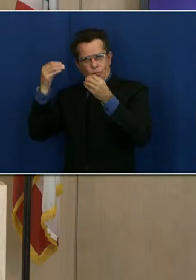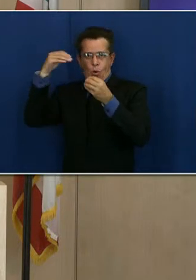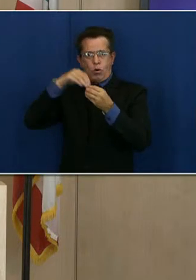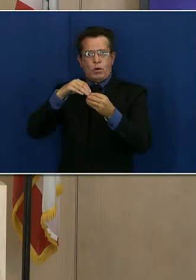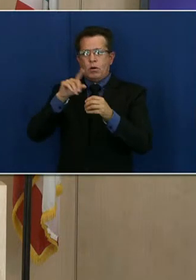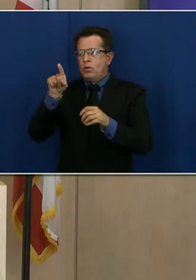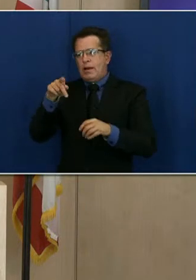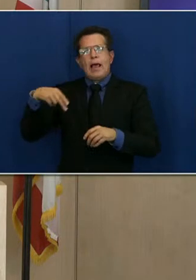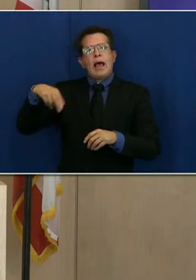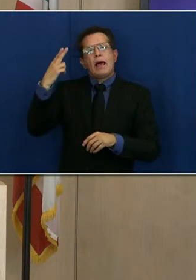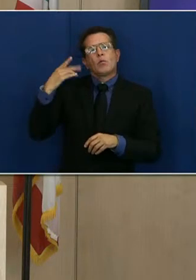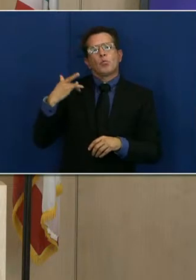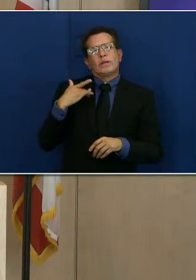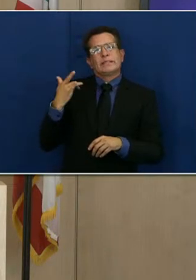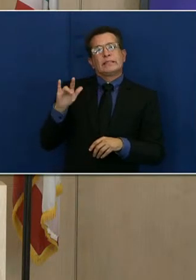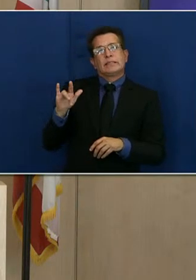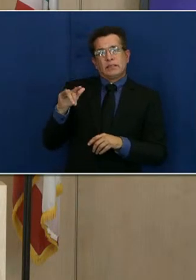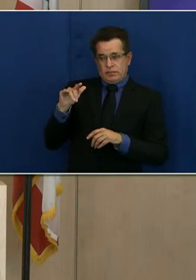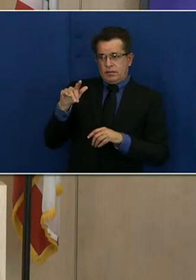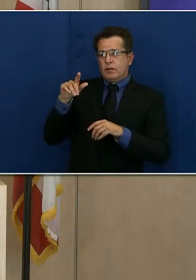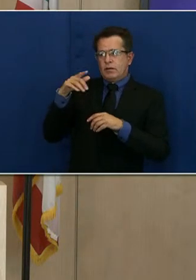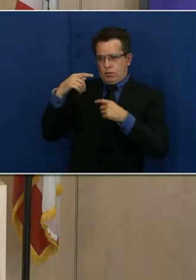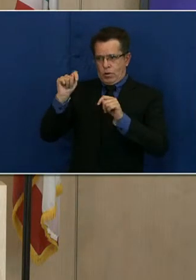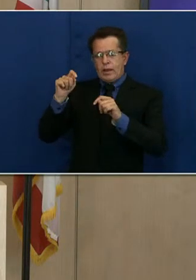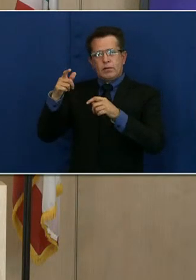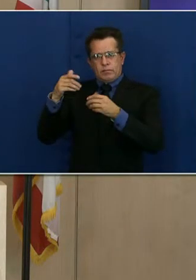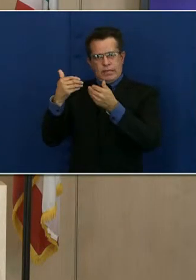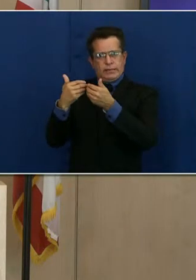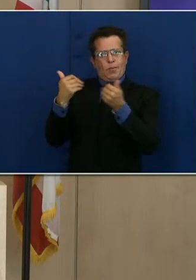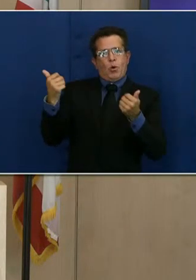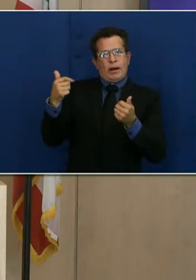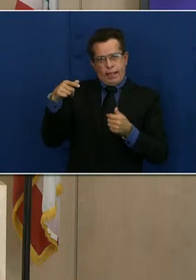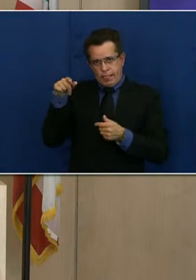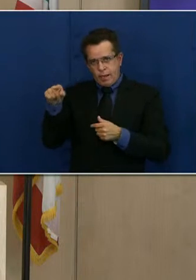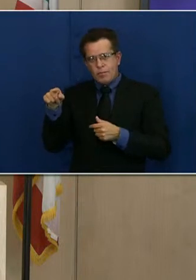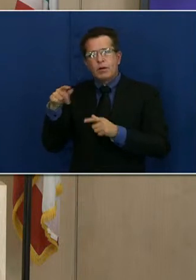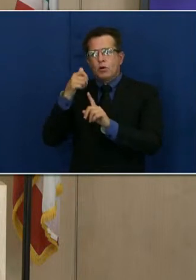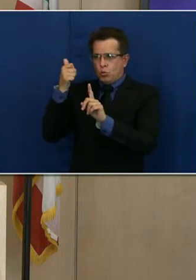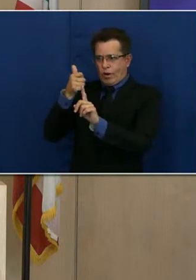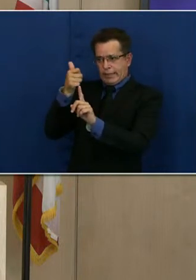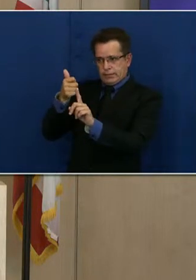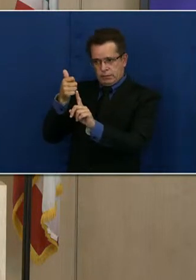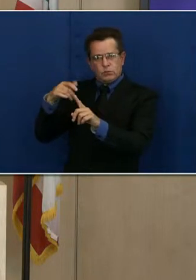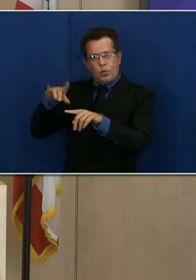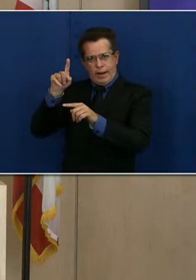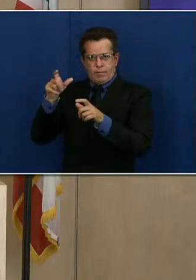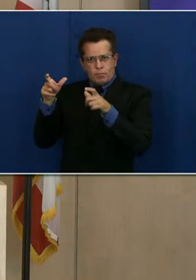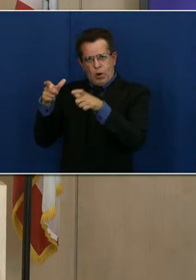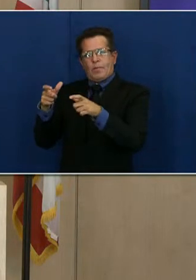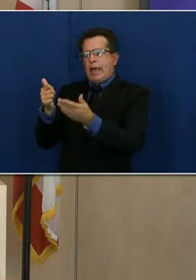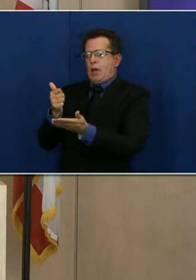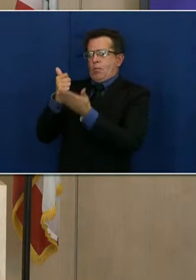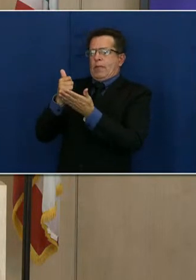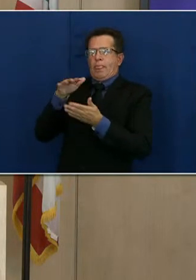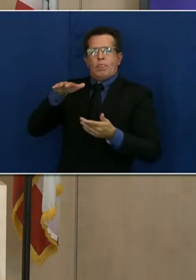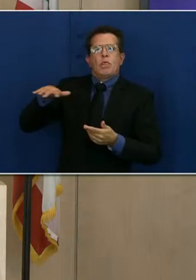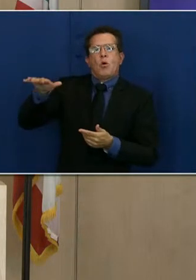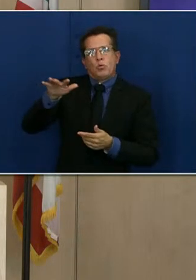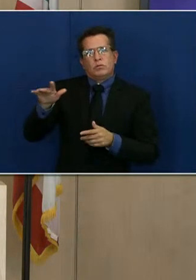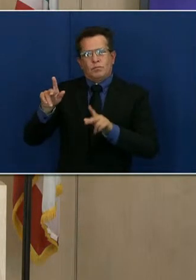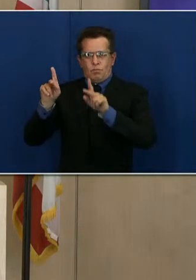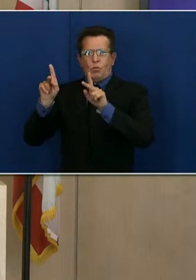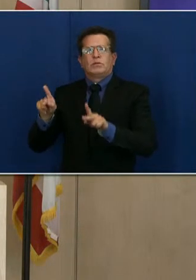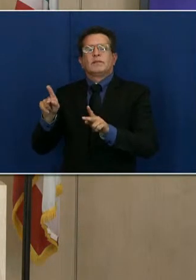at greatest risk, and isolate them from the general public, do contact tracing with that population, that's the